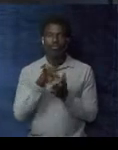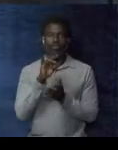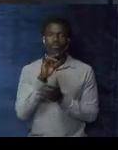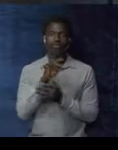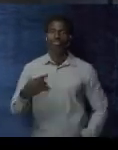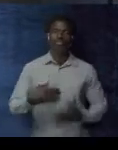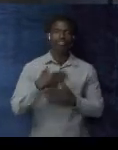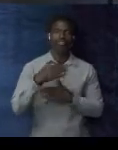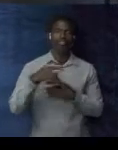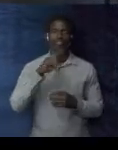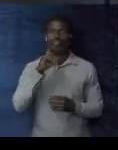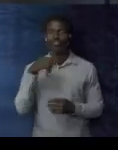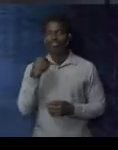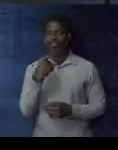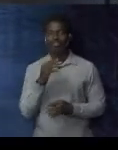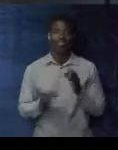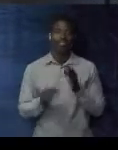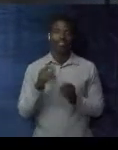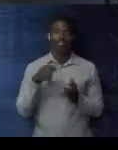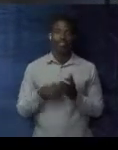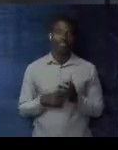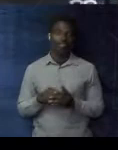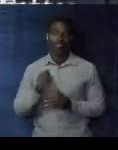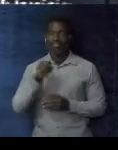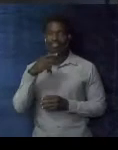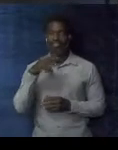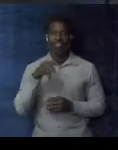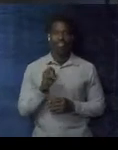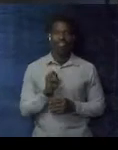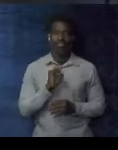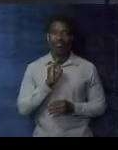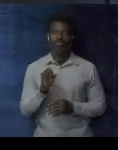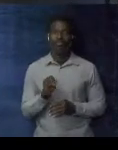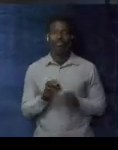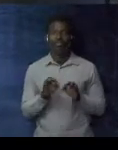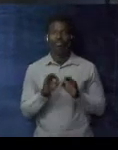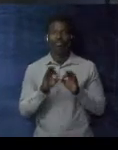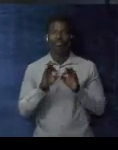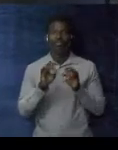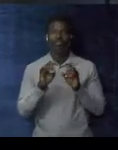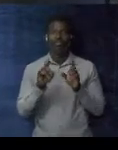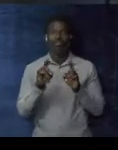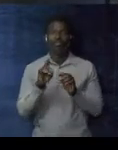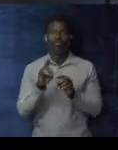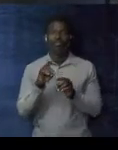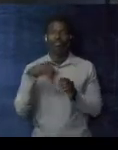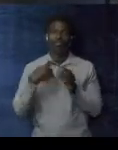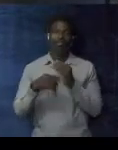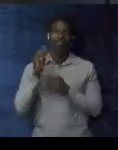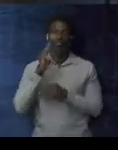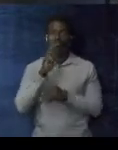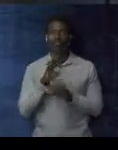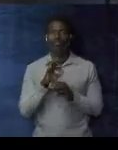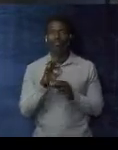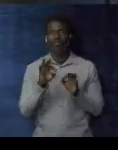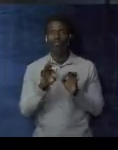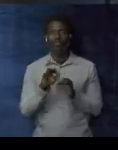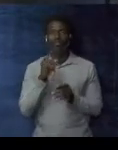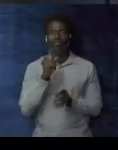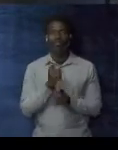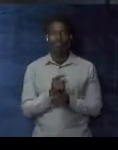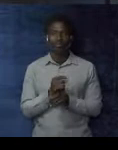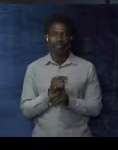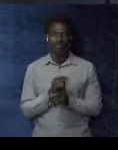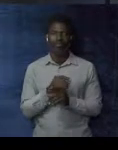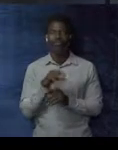The next question says, if this shape is folded up, what will be formed. Now what you need to do is just